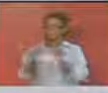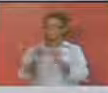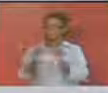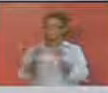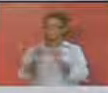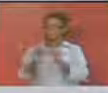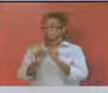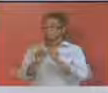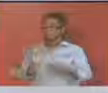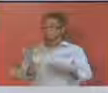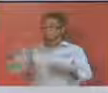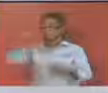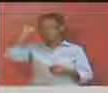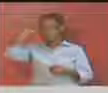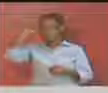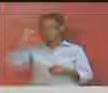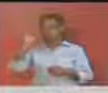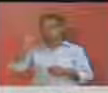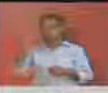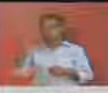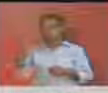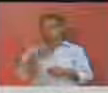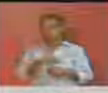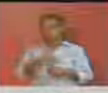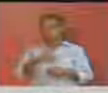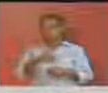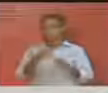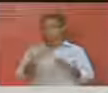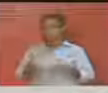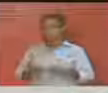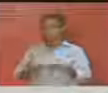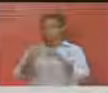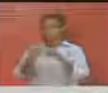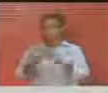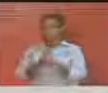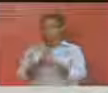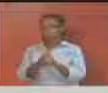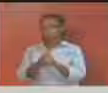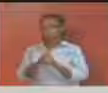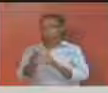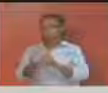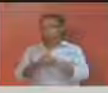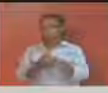just a reminder, please continue to follow the 3 W's.